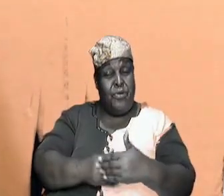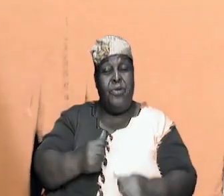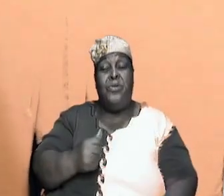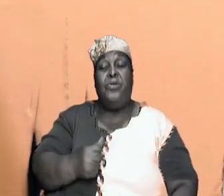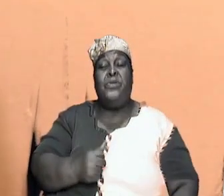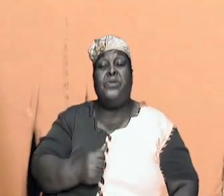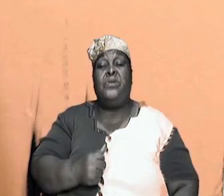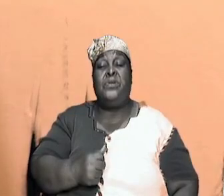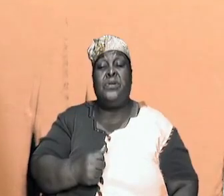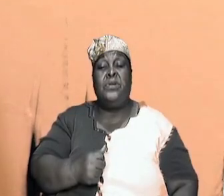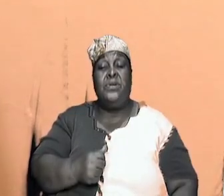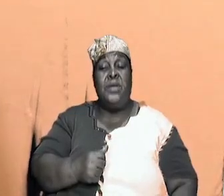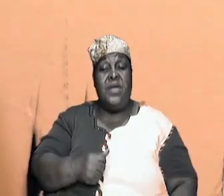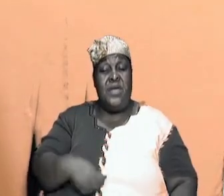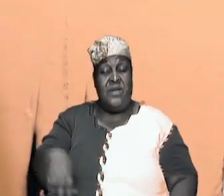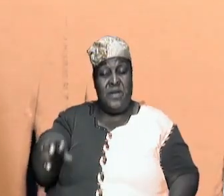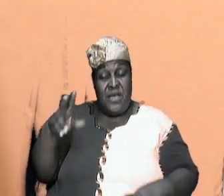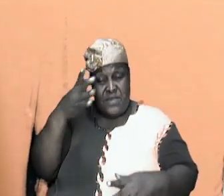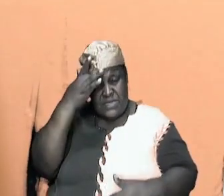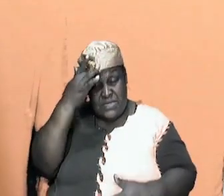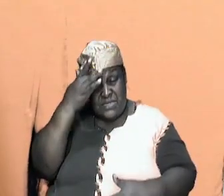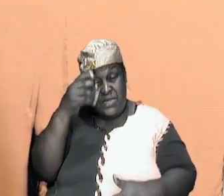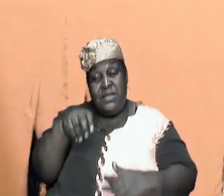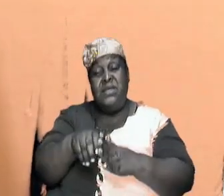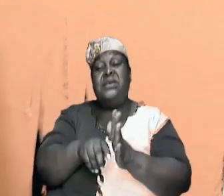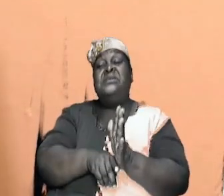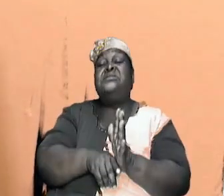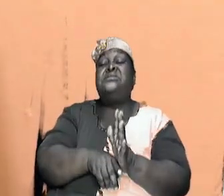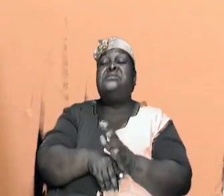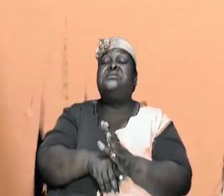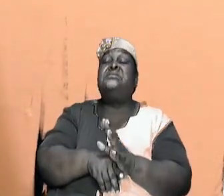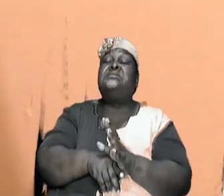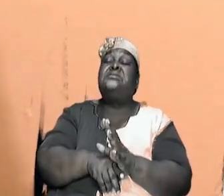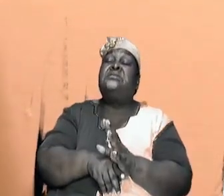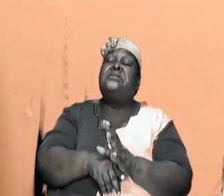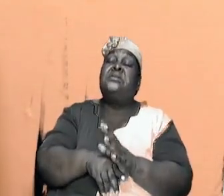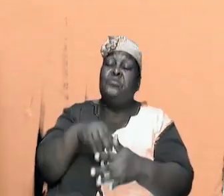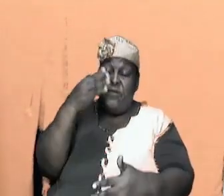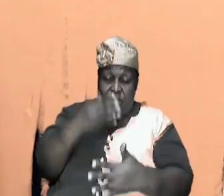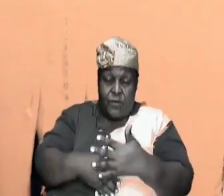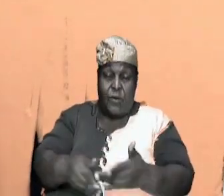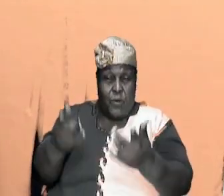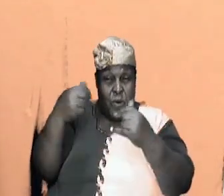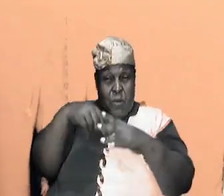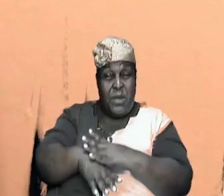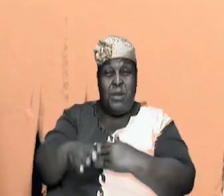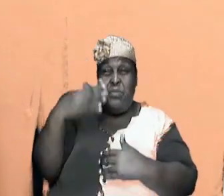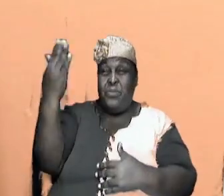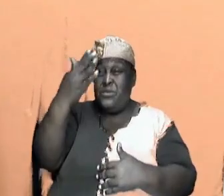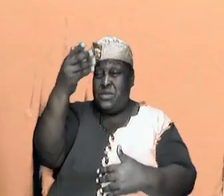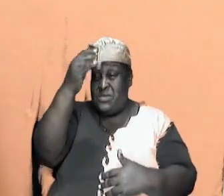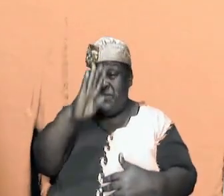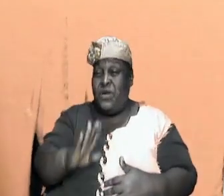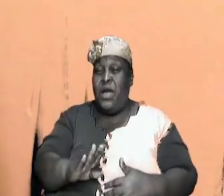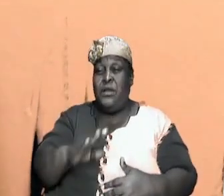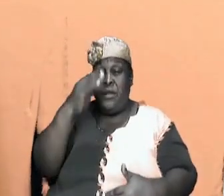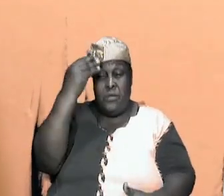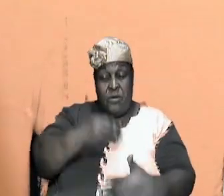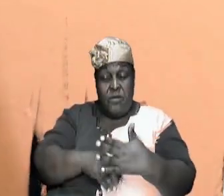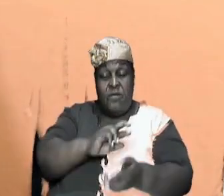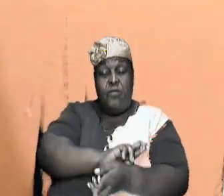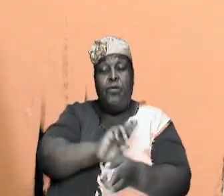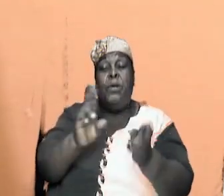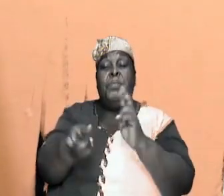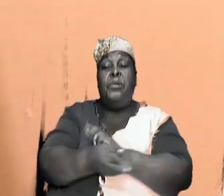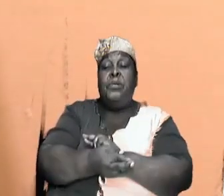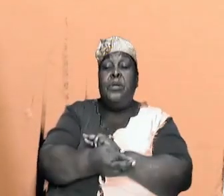the calamity took him and before he came into the presence of God and before he repented